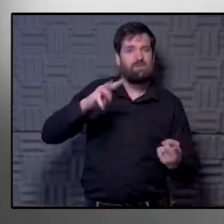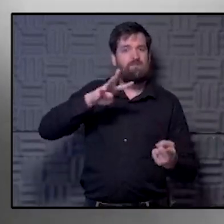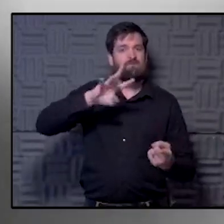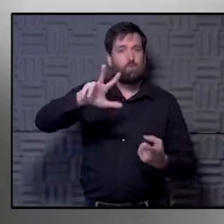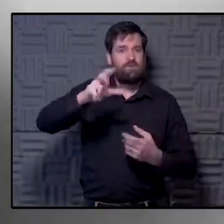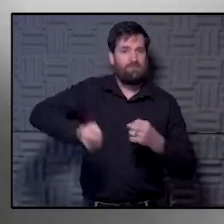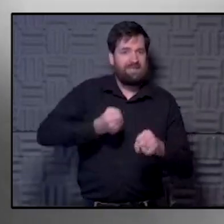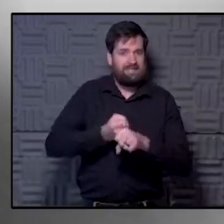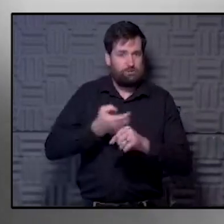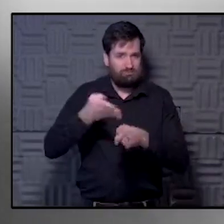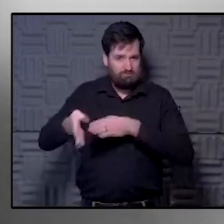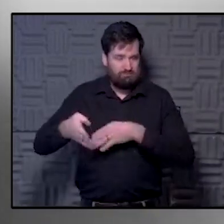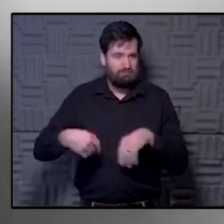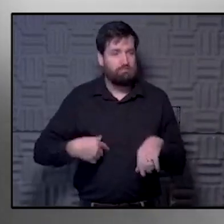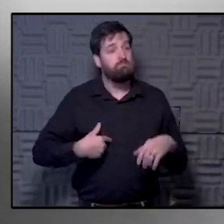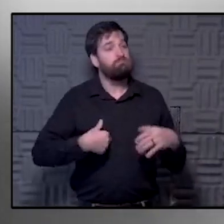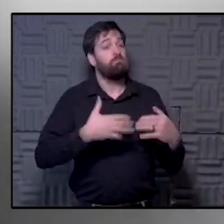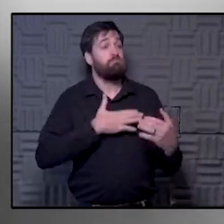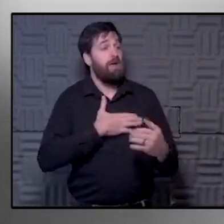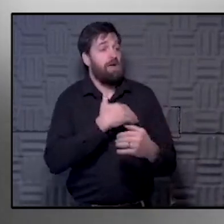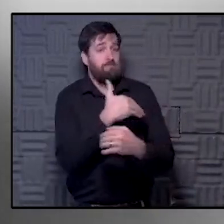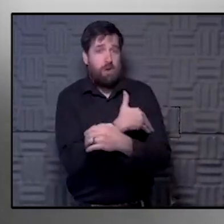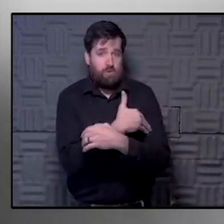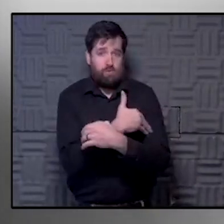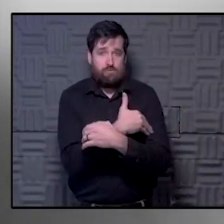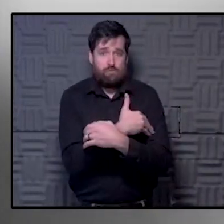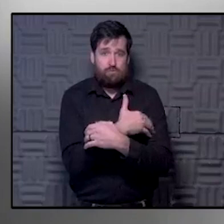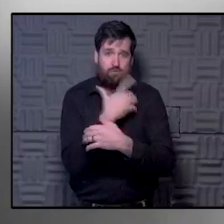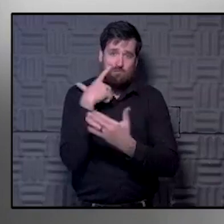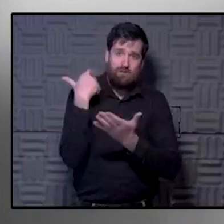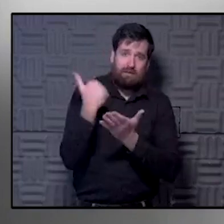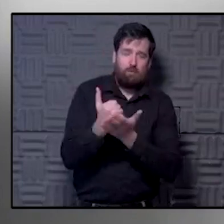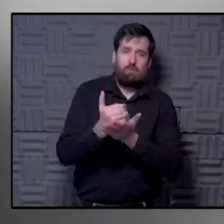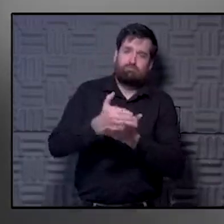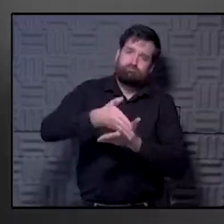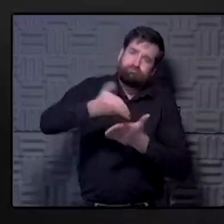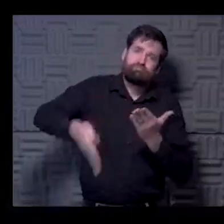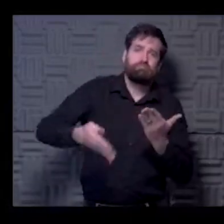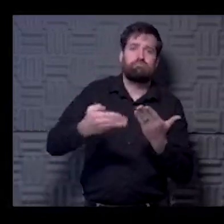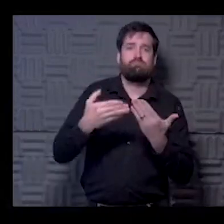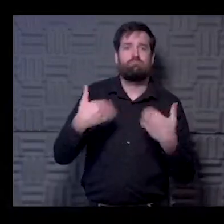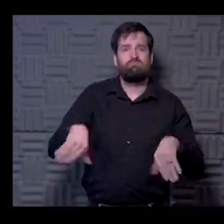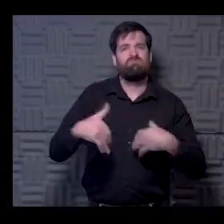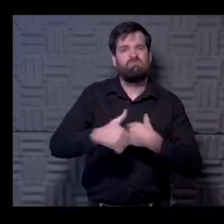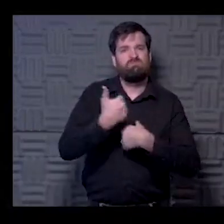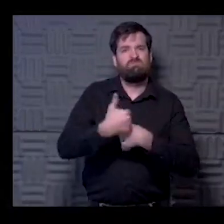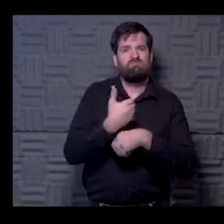healthcare. Because this is the power that I have to help end this deadly pandemic.